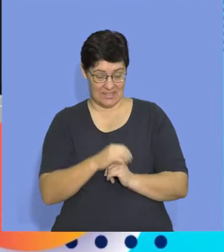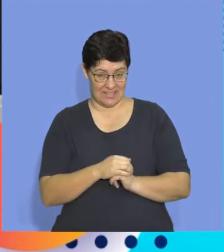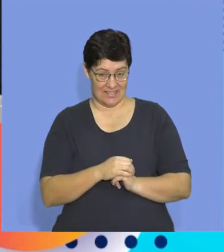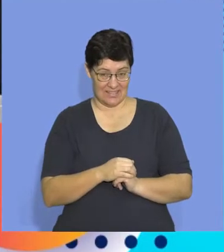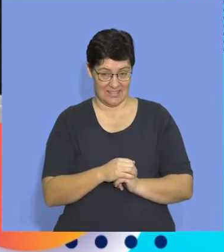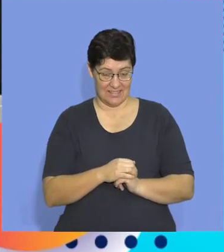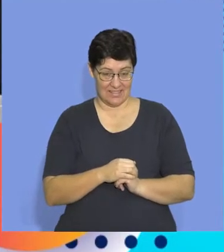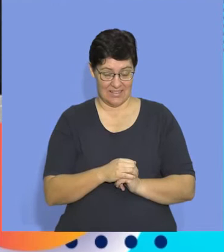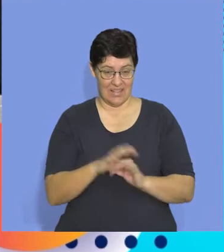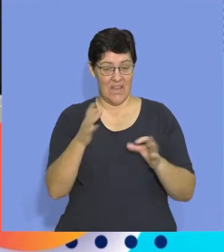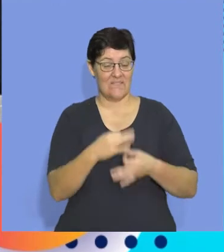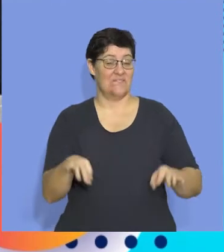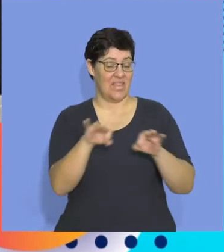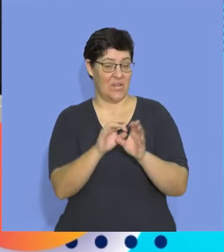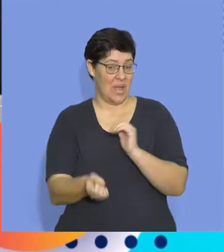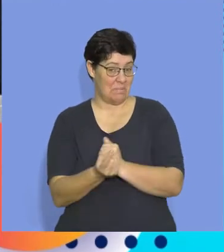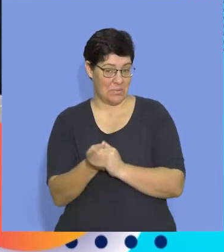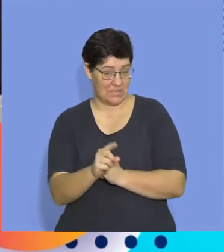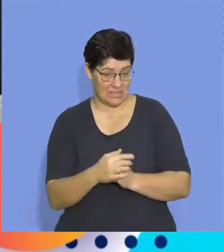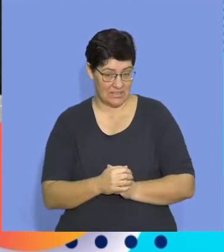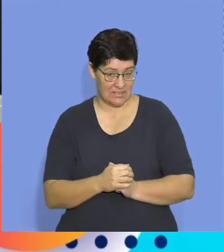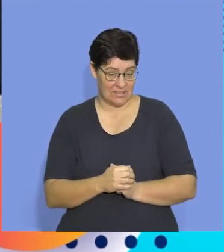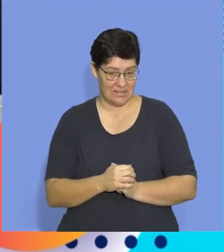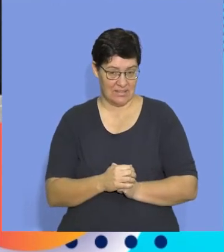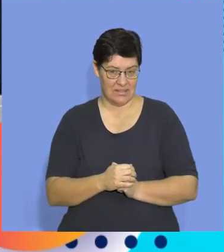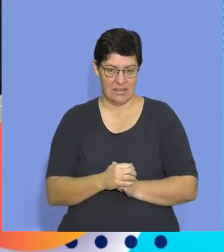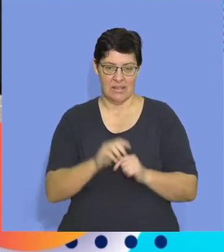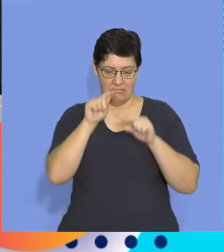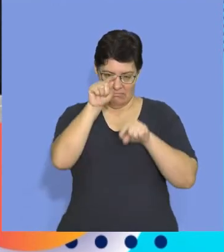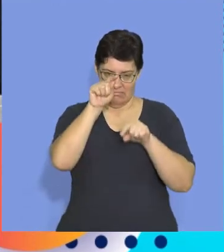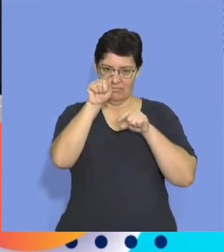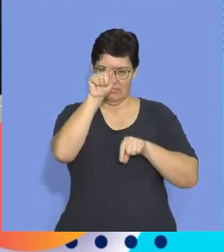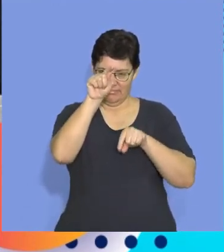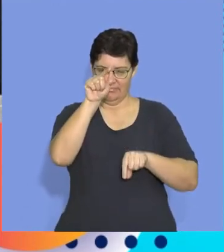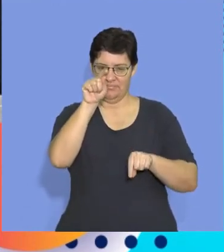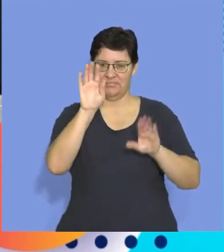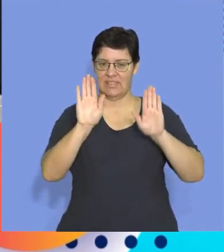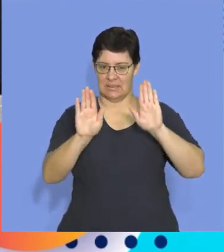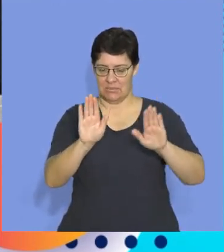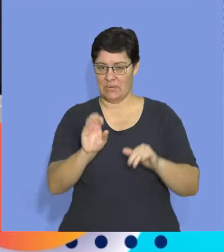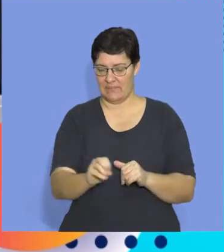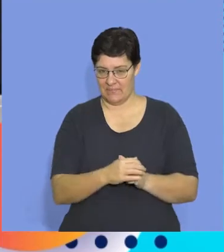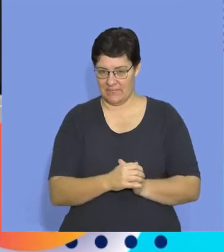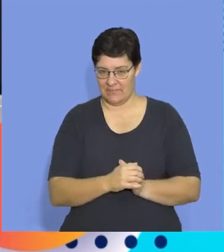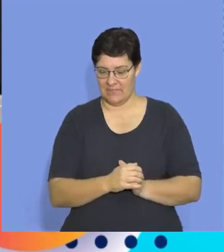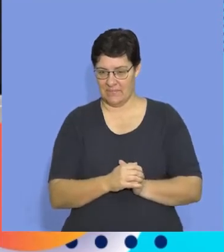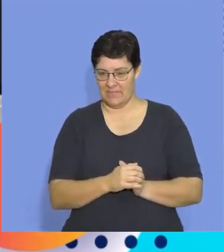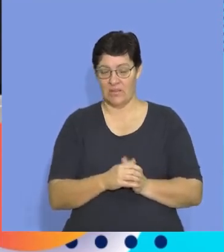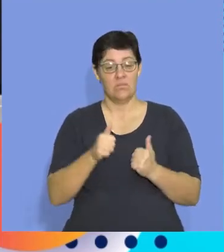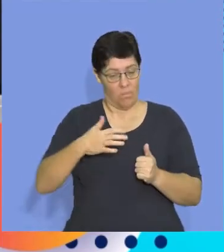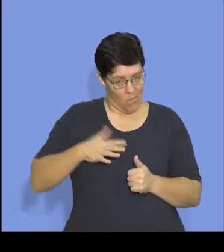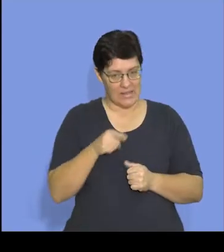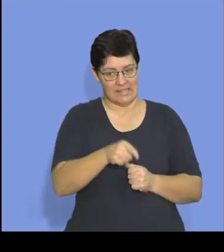with these values as I go down? That there's some sort of symmetry, but that's good. It's what we want.